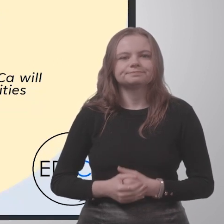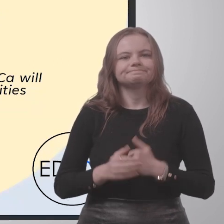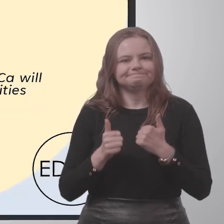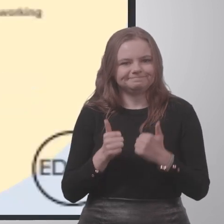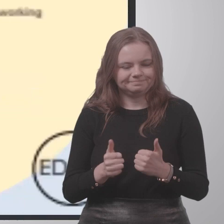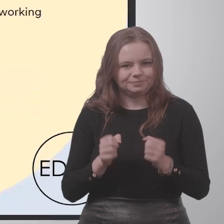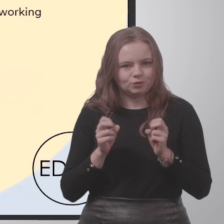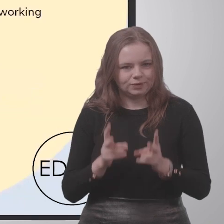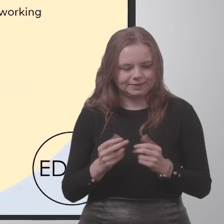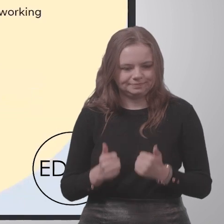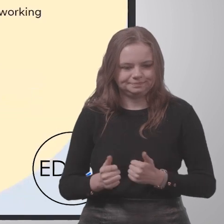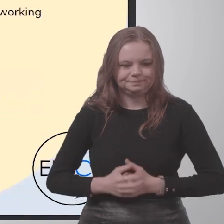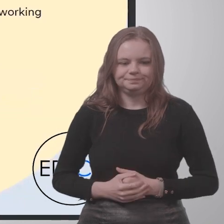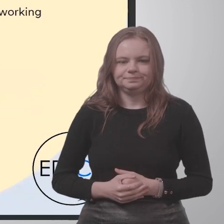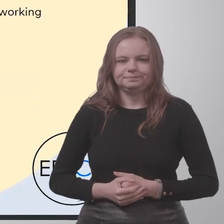Okay.